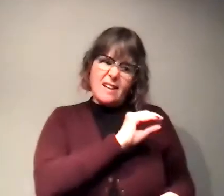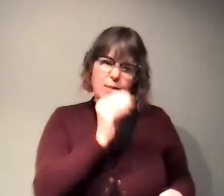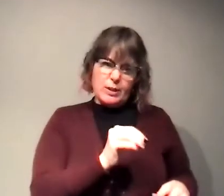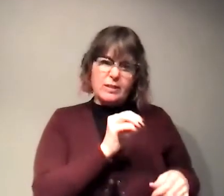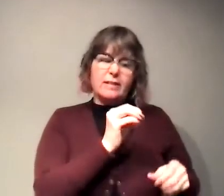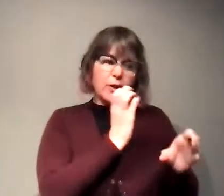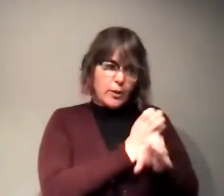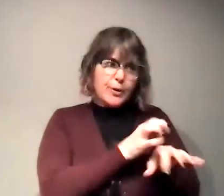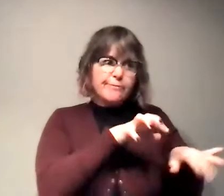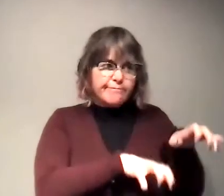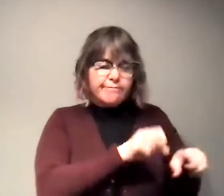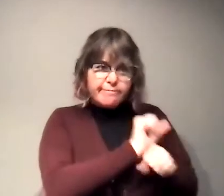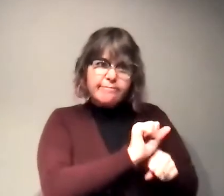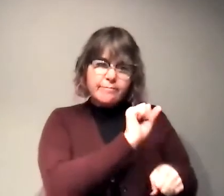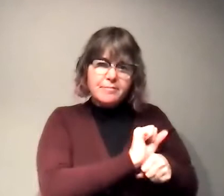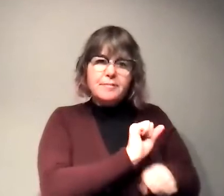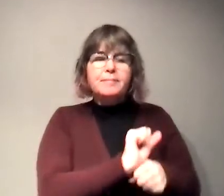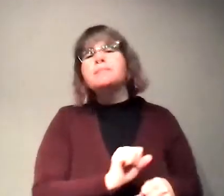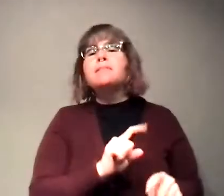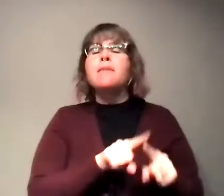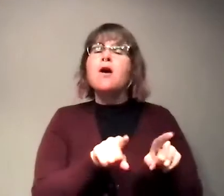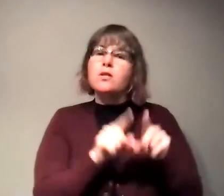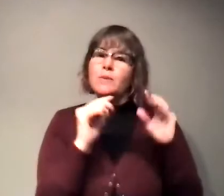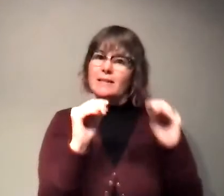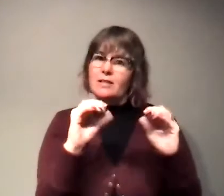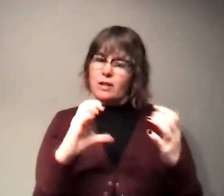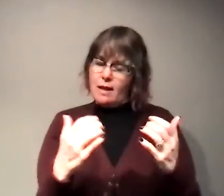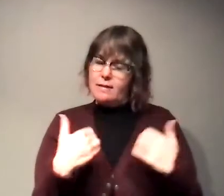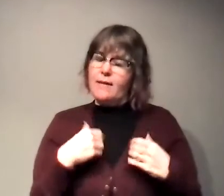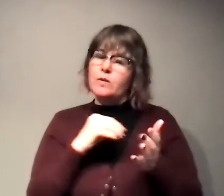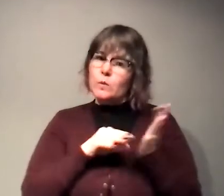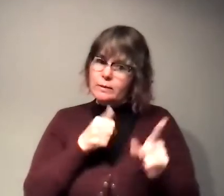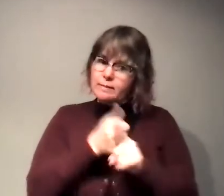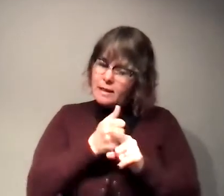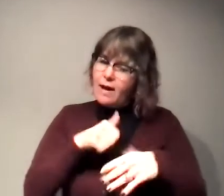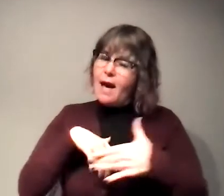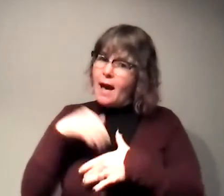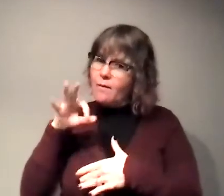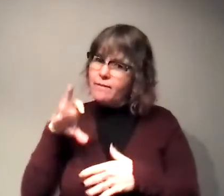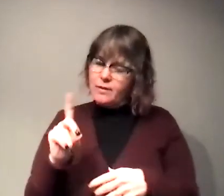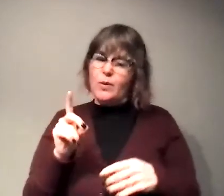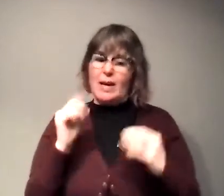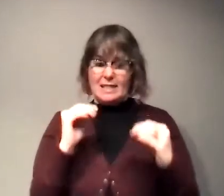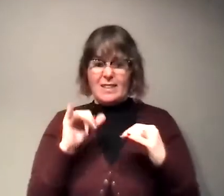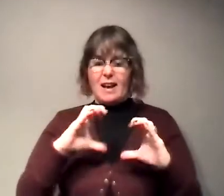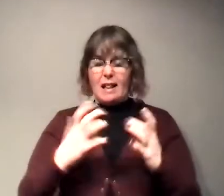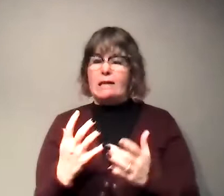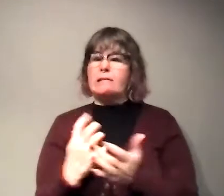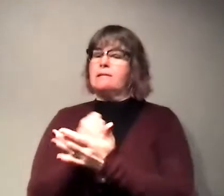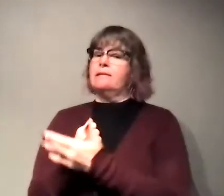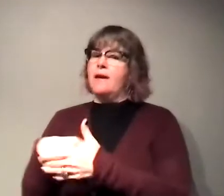a computer. But I also do teach a class where I get students out in the field. So when I'm teaching that class, I get a little more time out